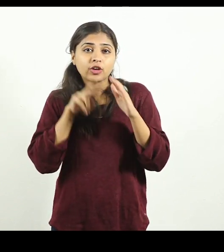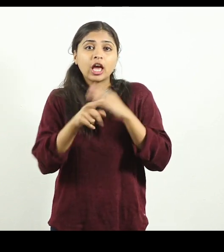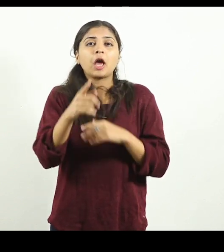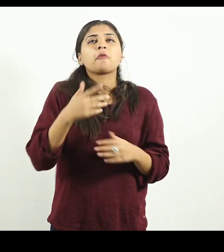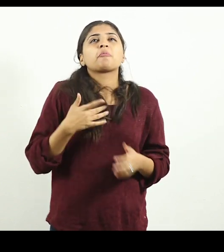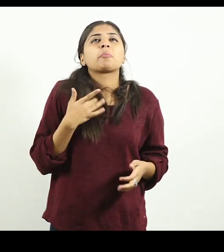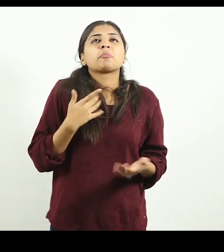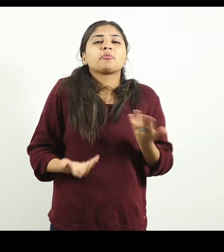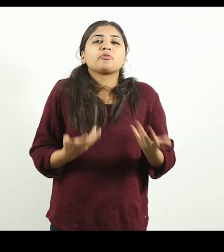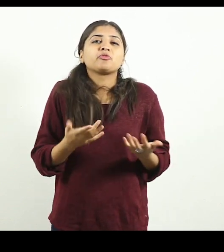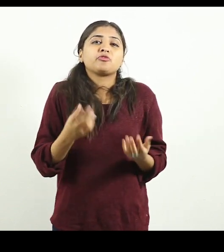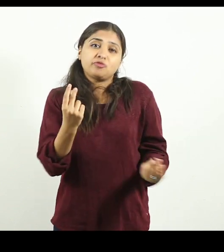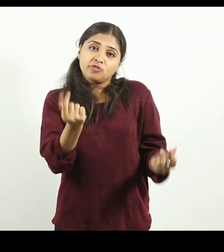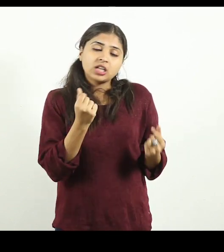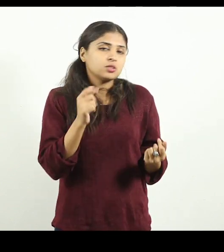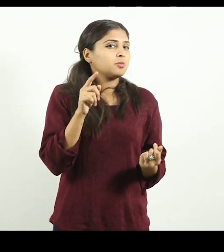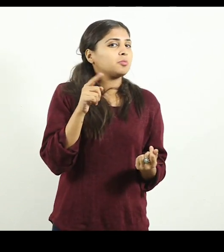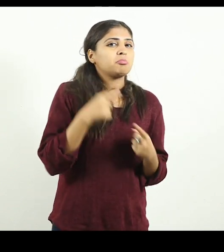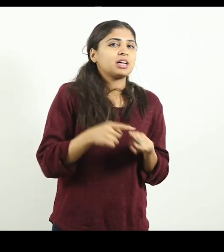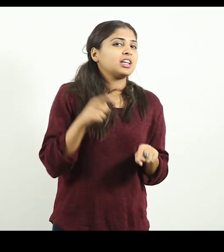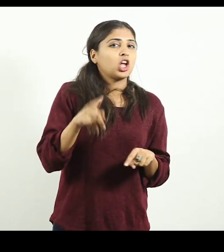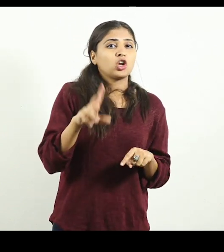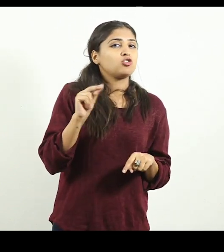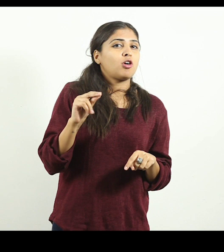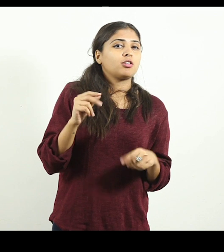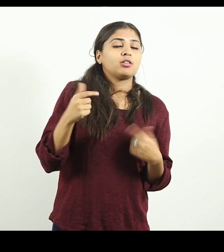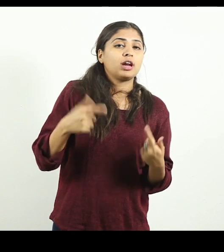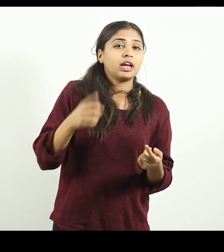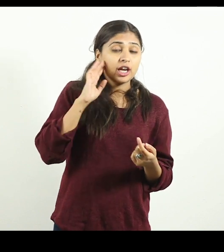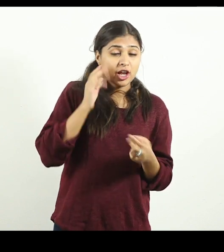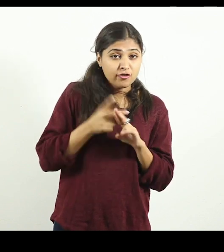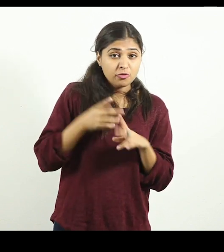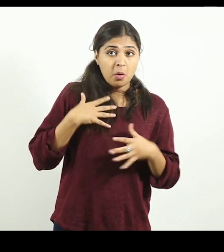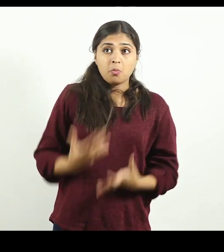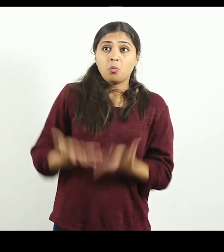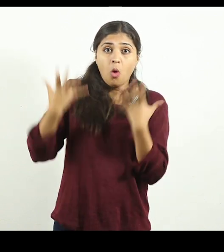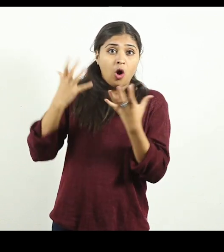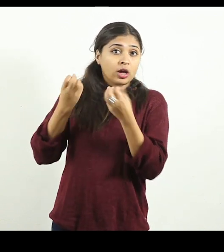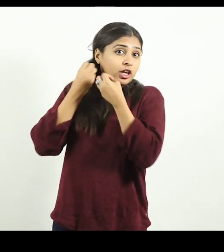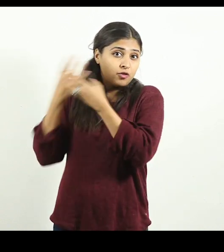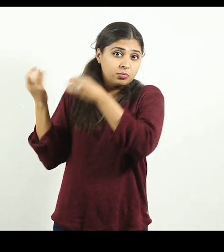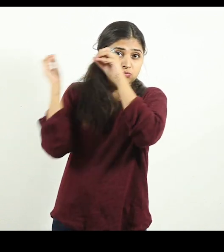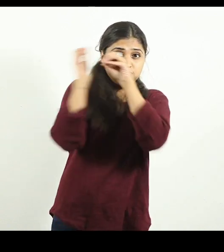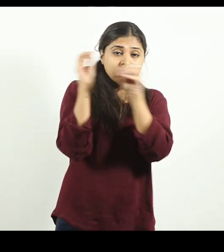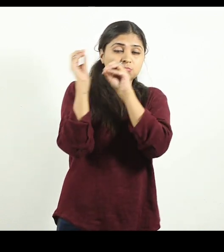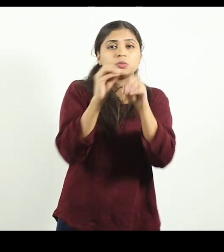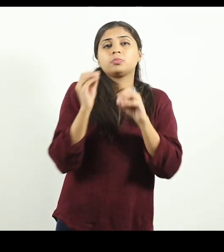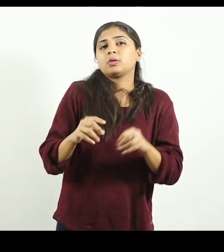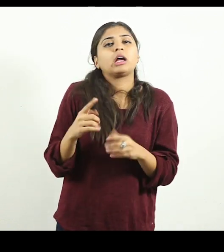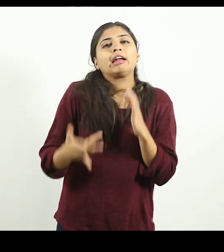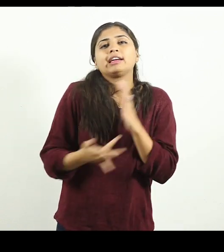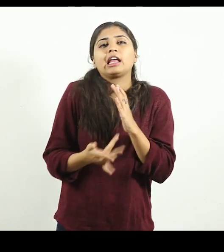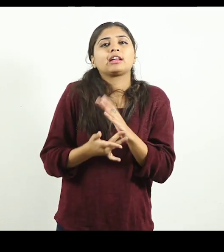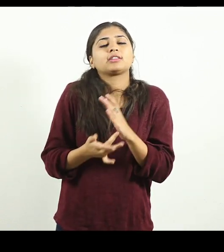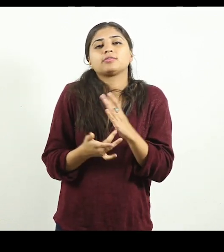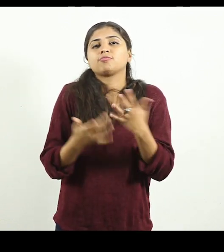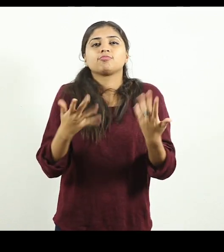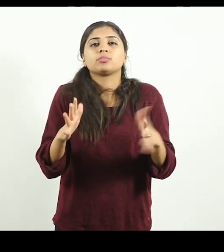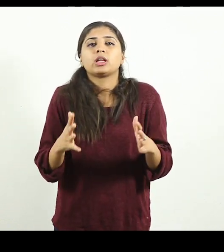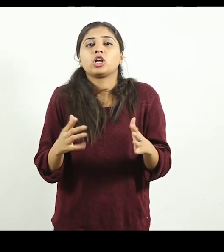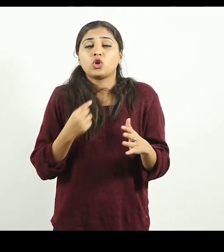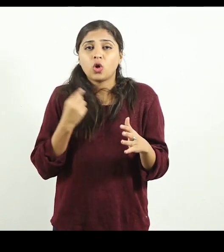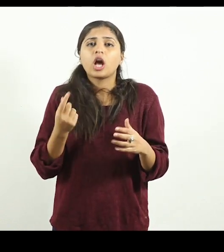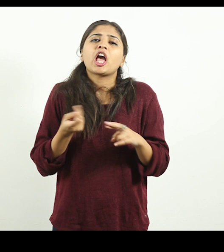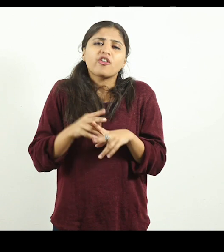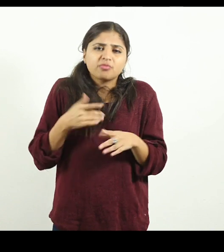may seem like the quickest and easiest method, but it is not suitable if you have lots of data or if